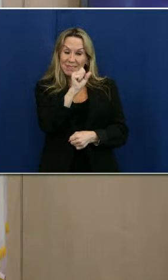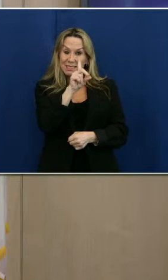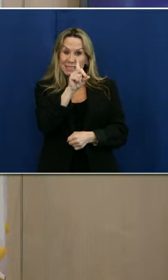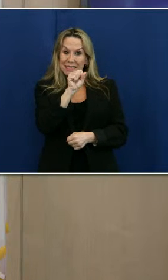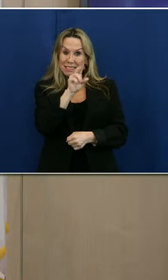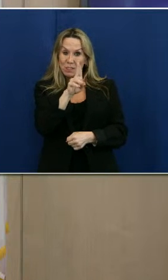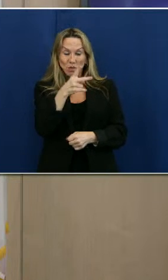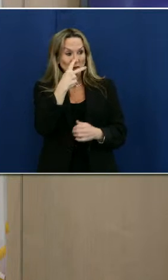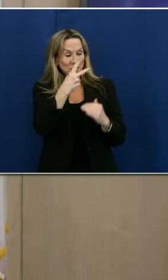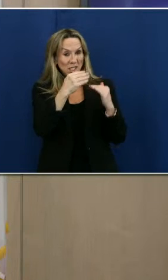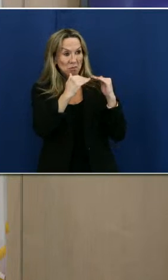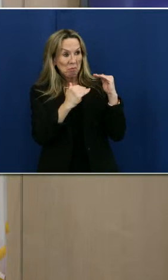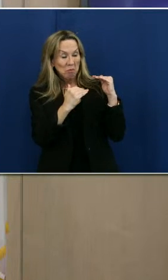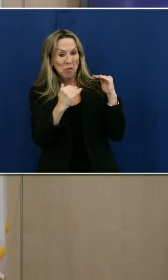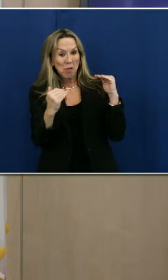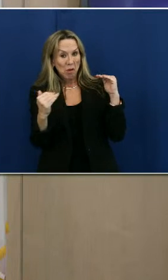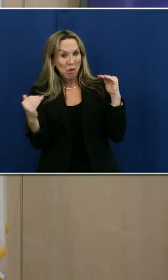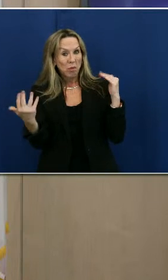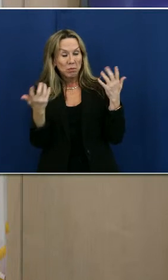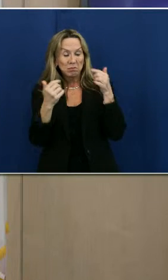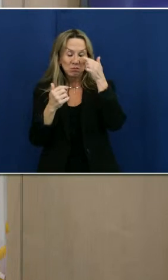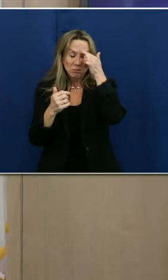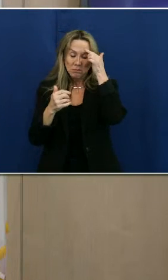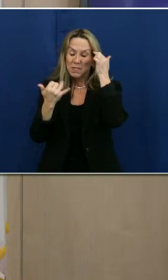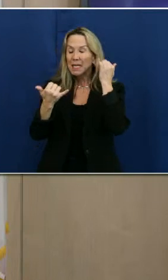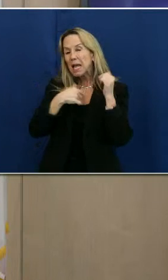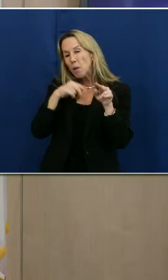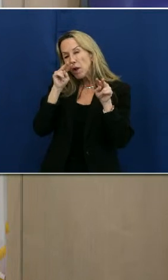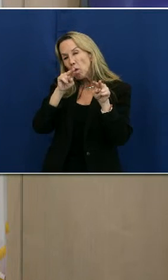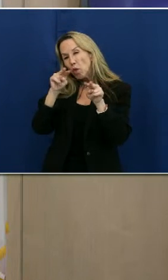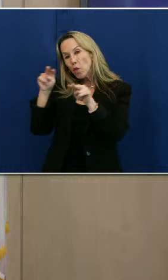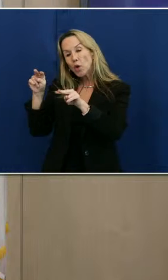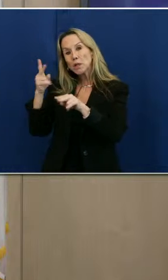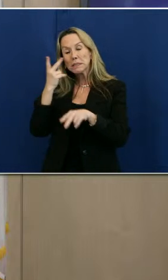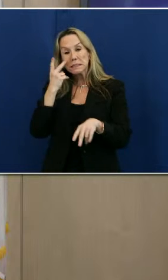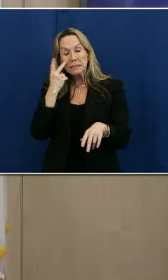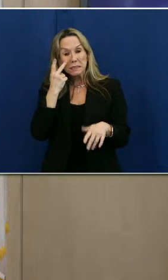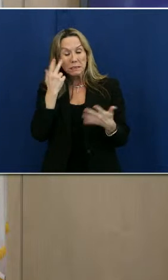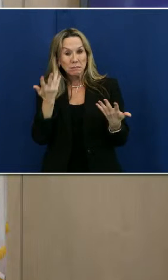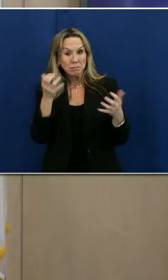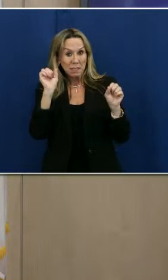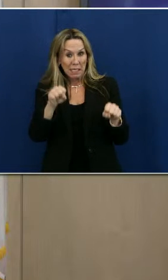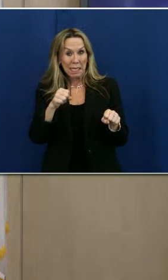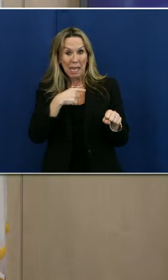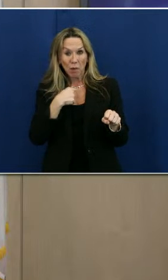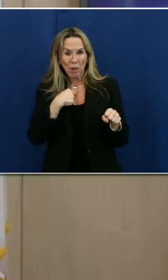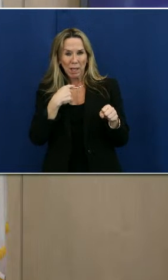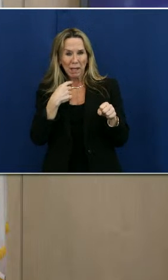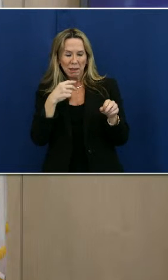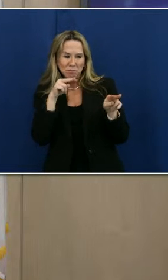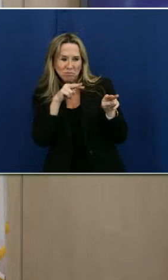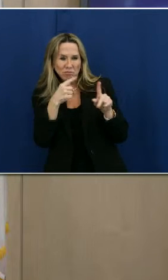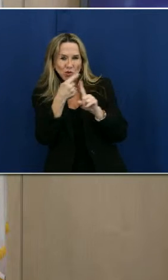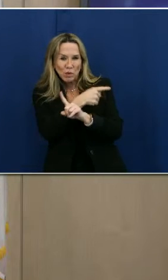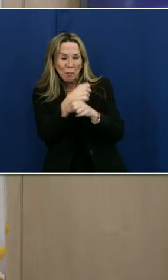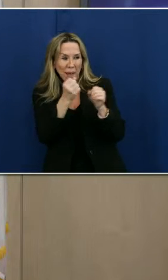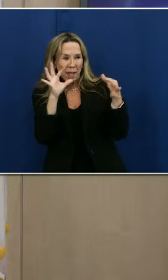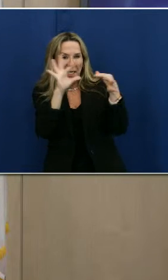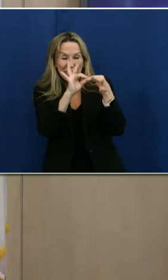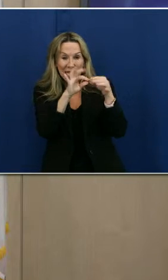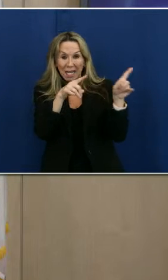have also been relatively low. But we are looking very closely to see if we can make any connections between